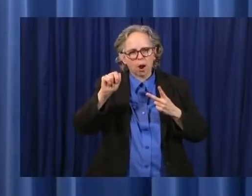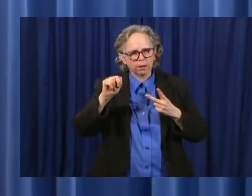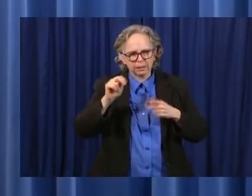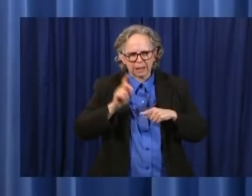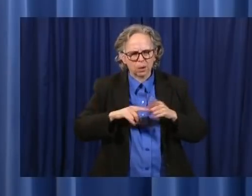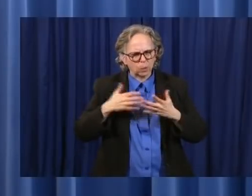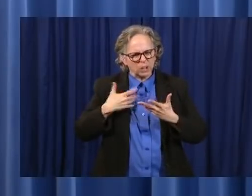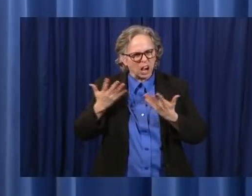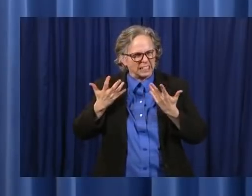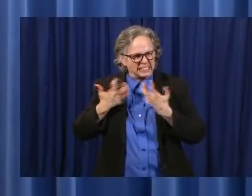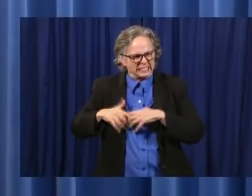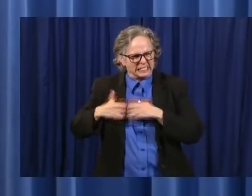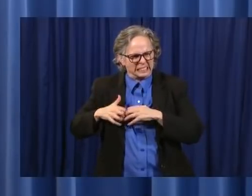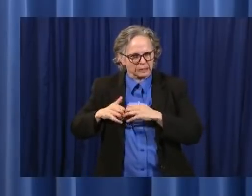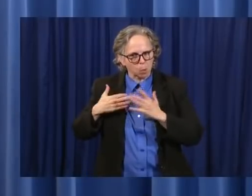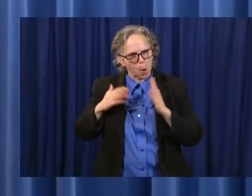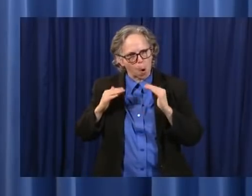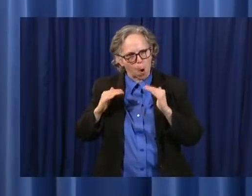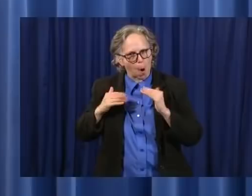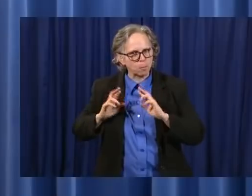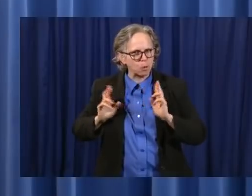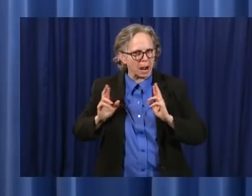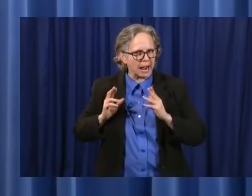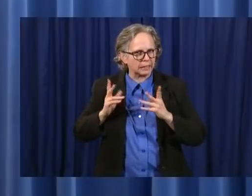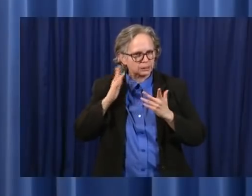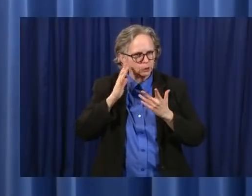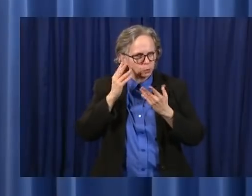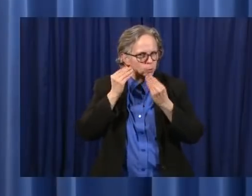hope to come out with,